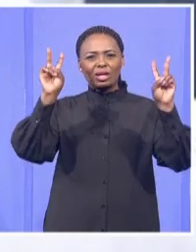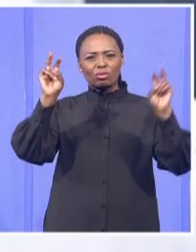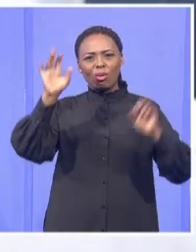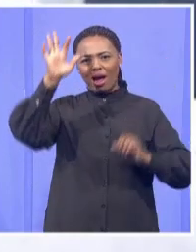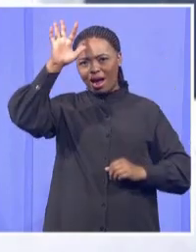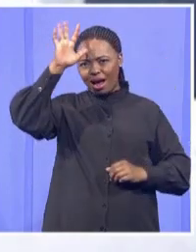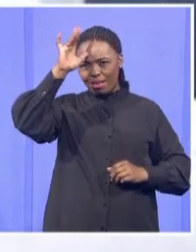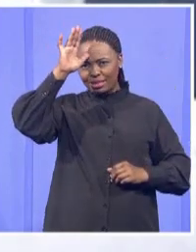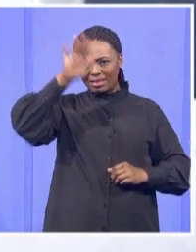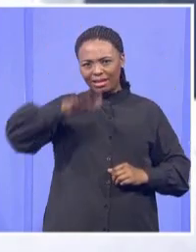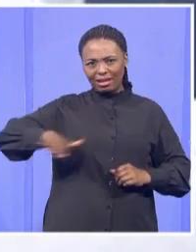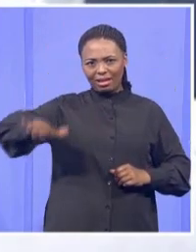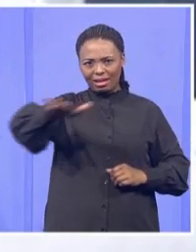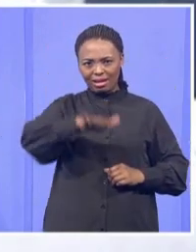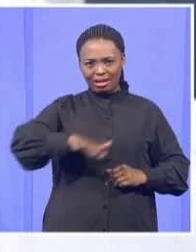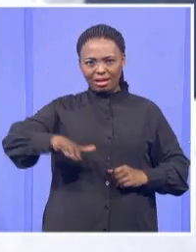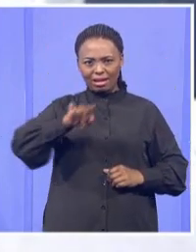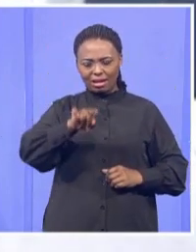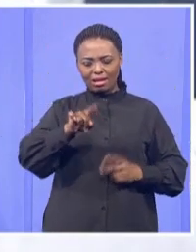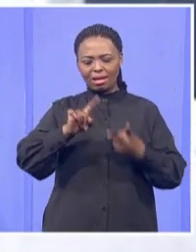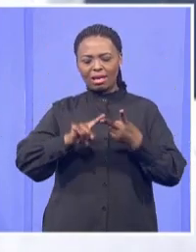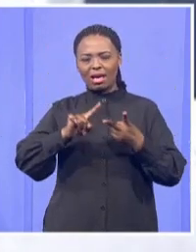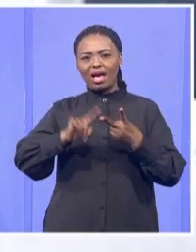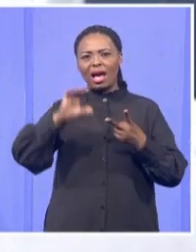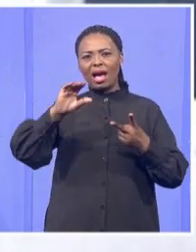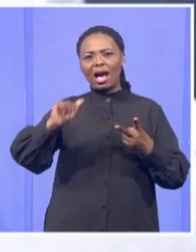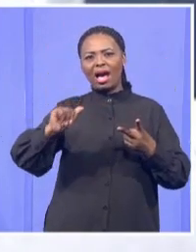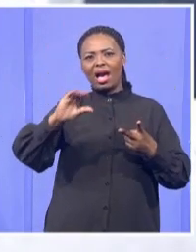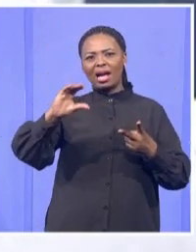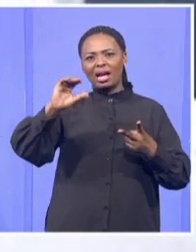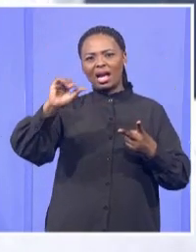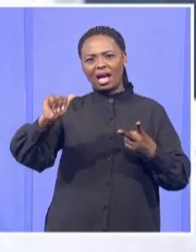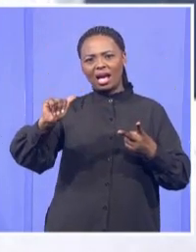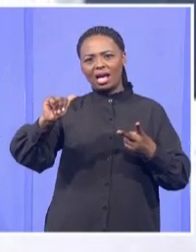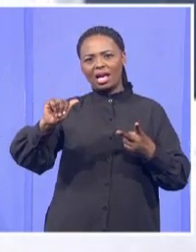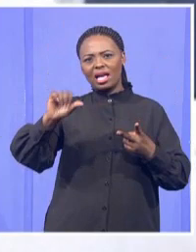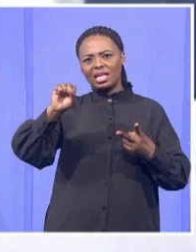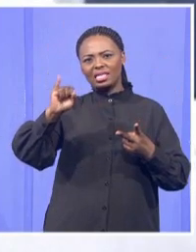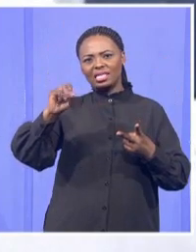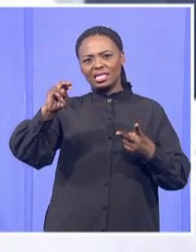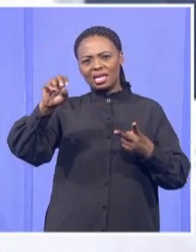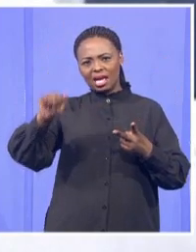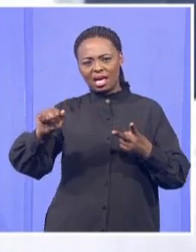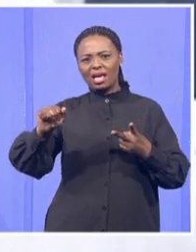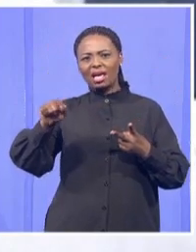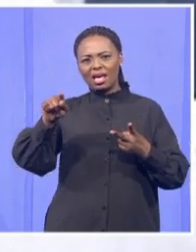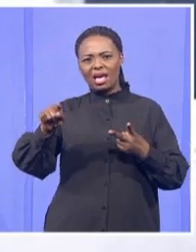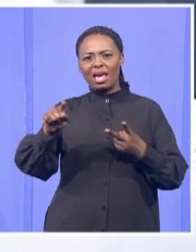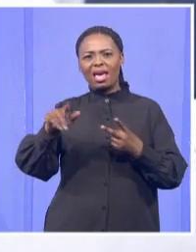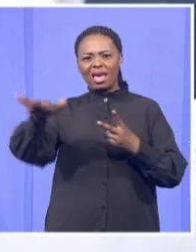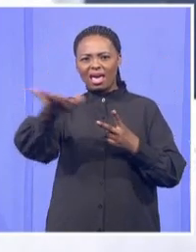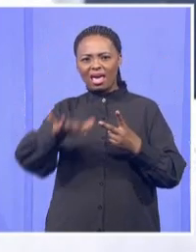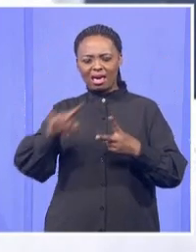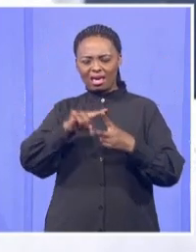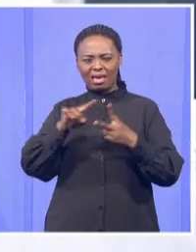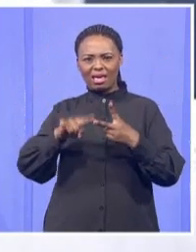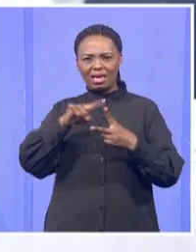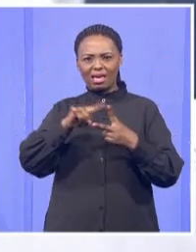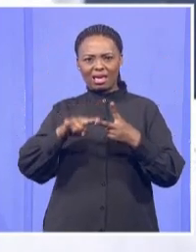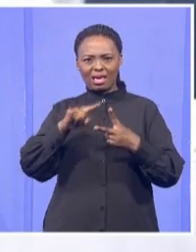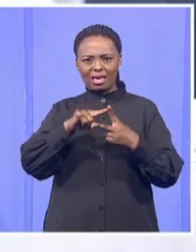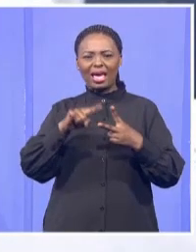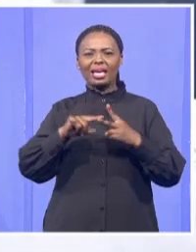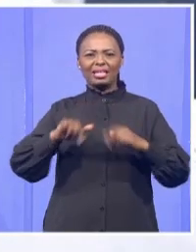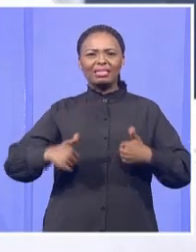and the Acacia area, I must be honest, those are 2 areas that are giving us serious